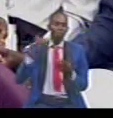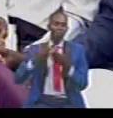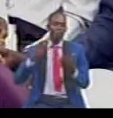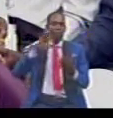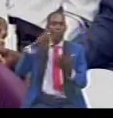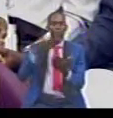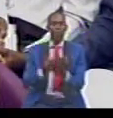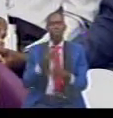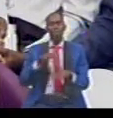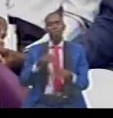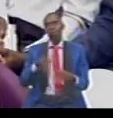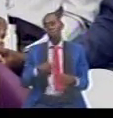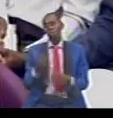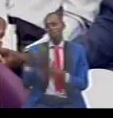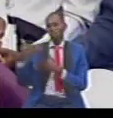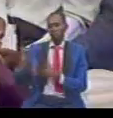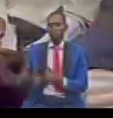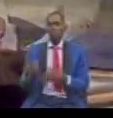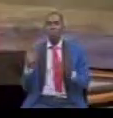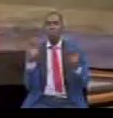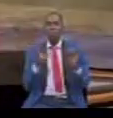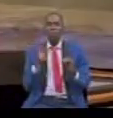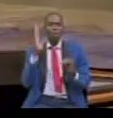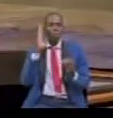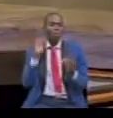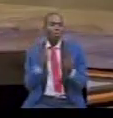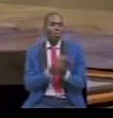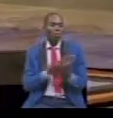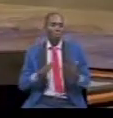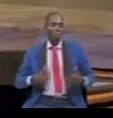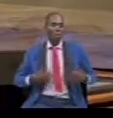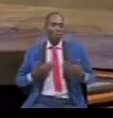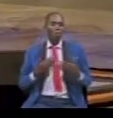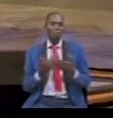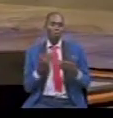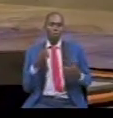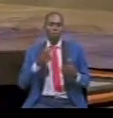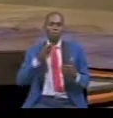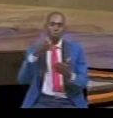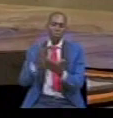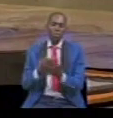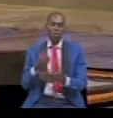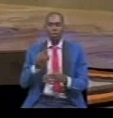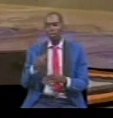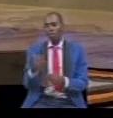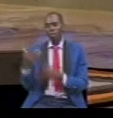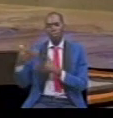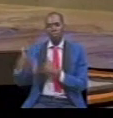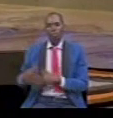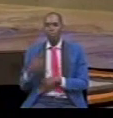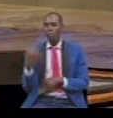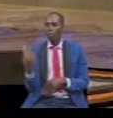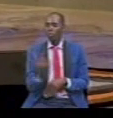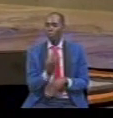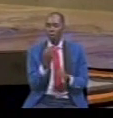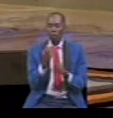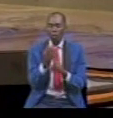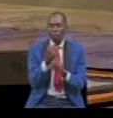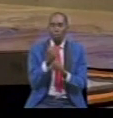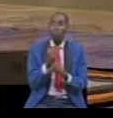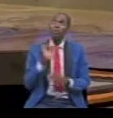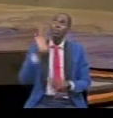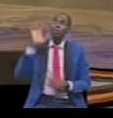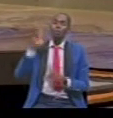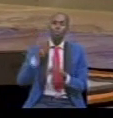side. Nothing will destroy your life before you get to the other side. Always hold his word in